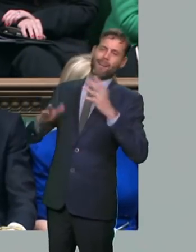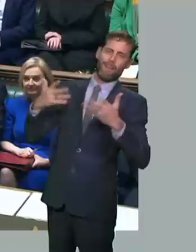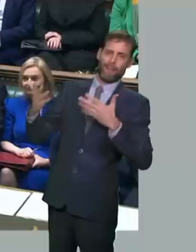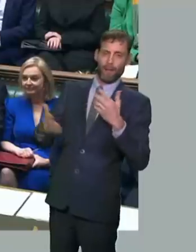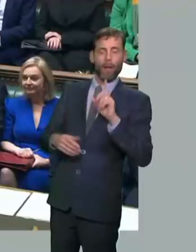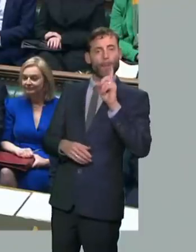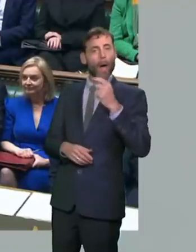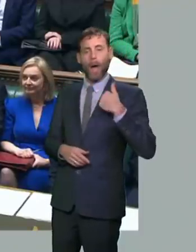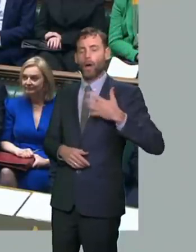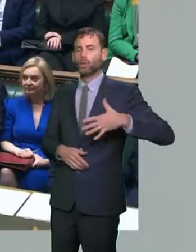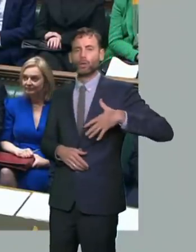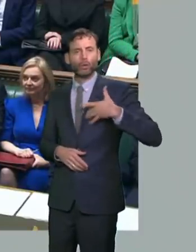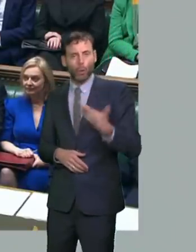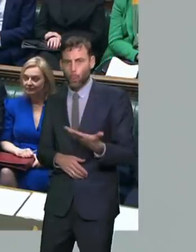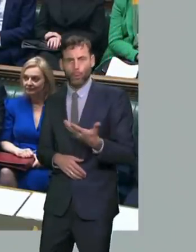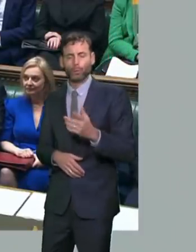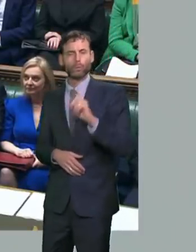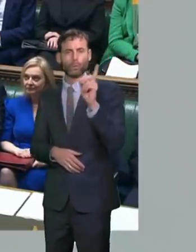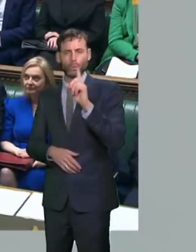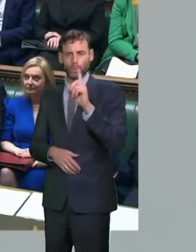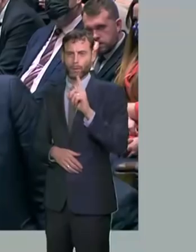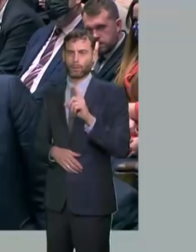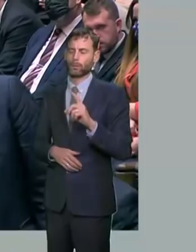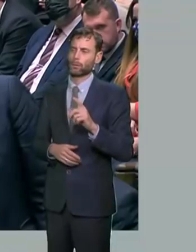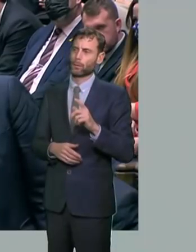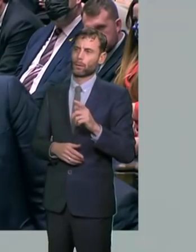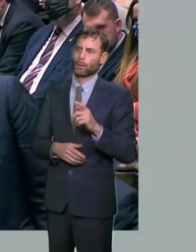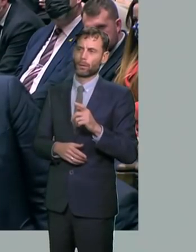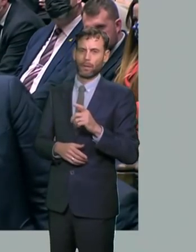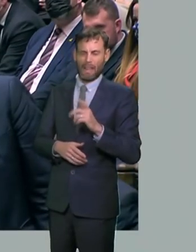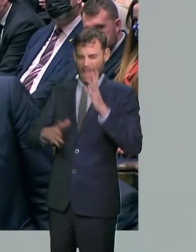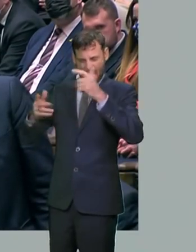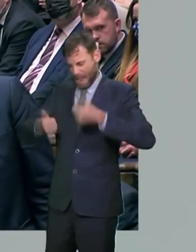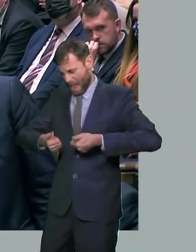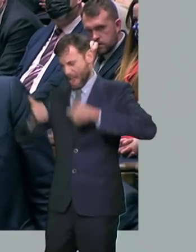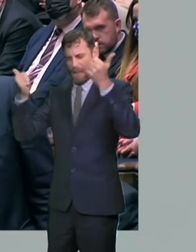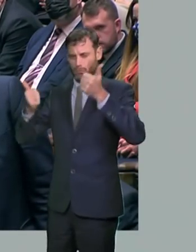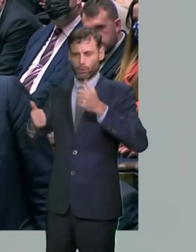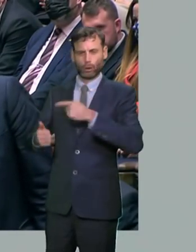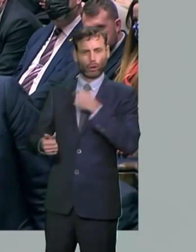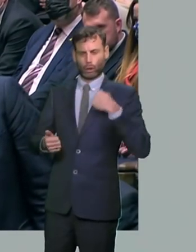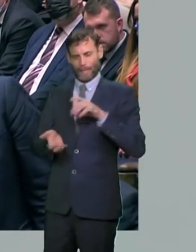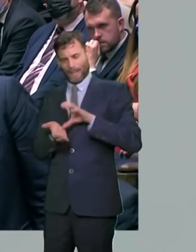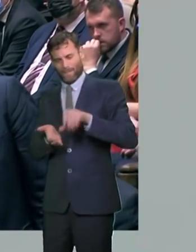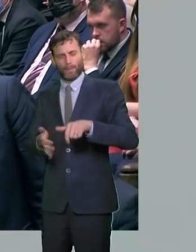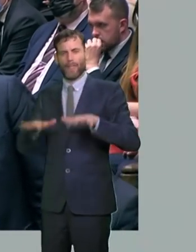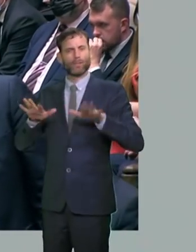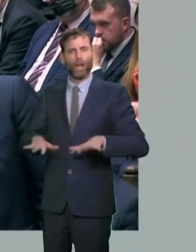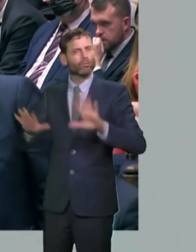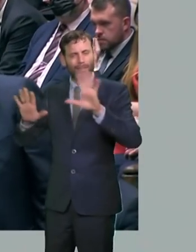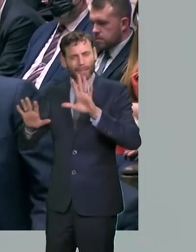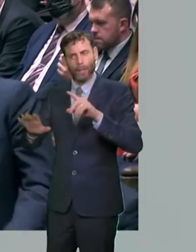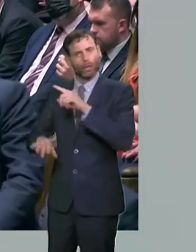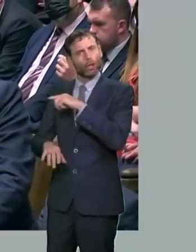what I don't want to do, Mr. Speaker, is pitchfork away wantonly all Chinese investment in this country, or minimise the importance of this